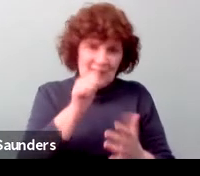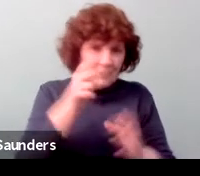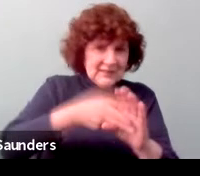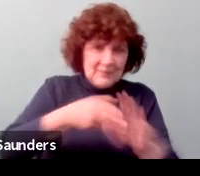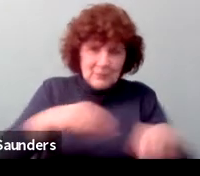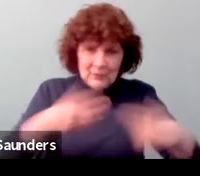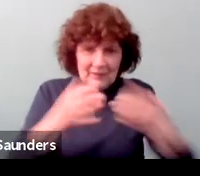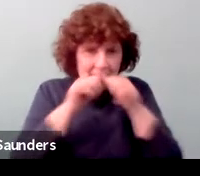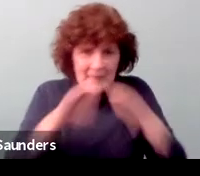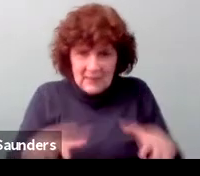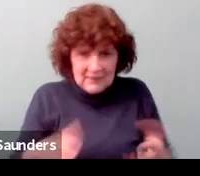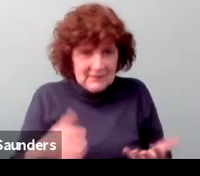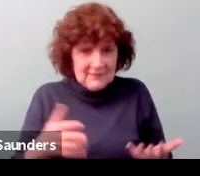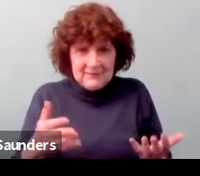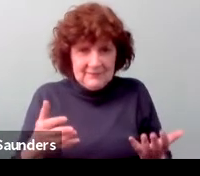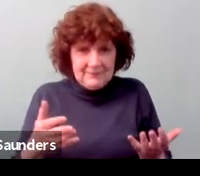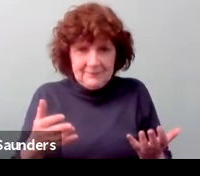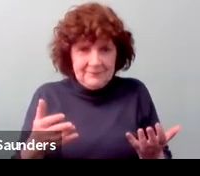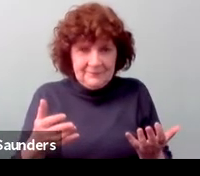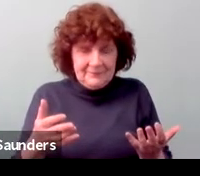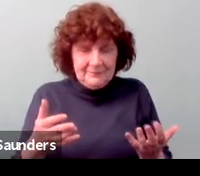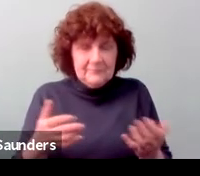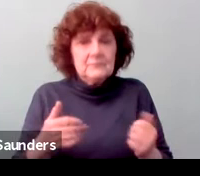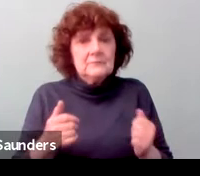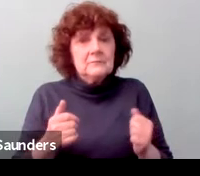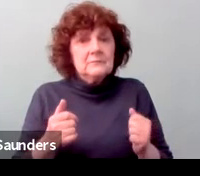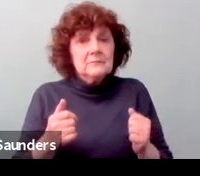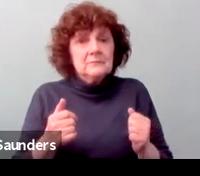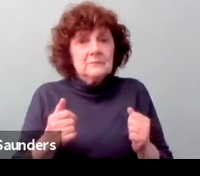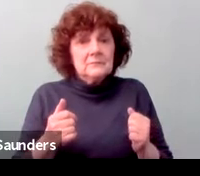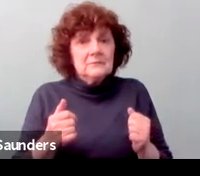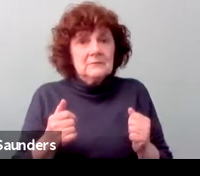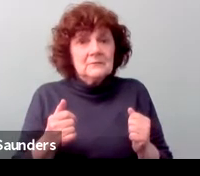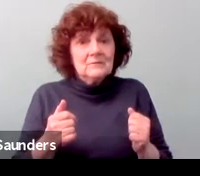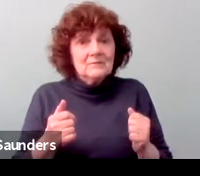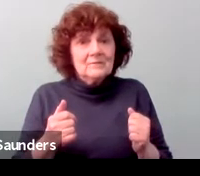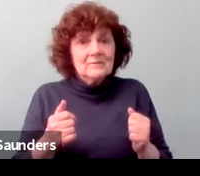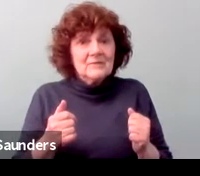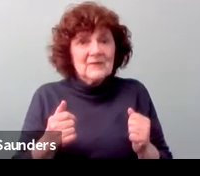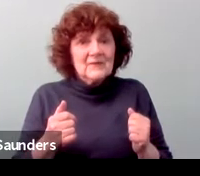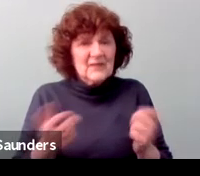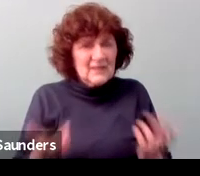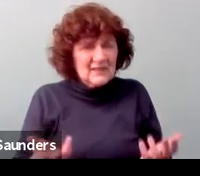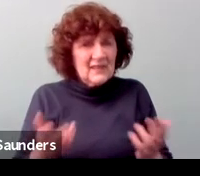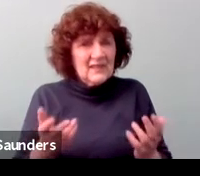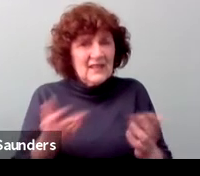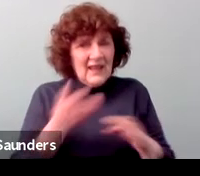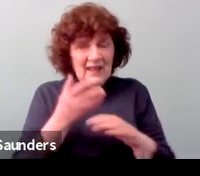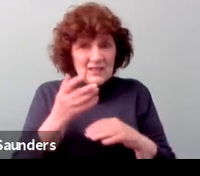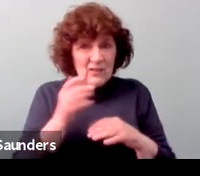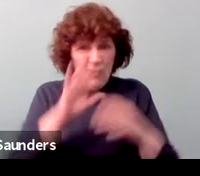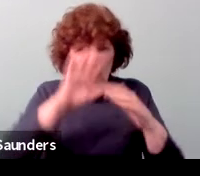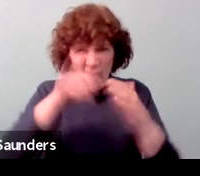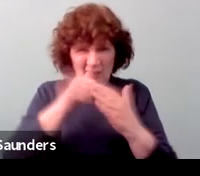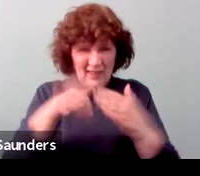in delivering the priestly blessing. And just when you think that this is a